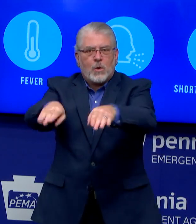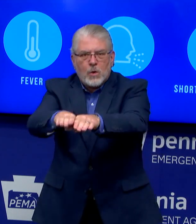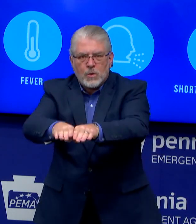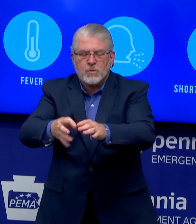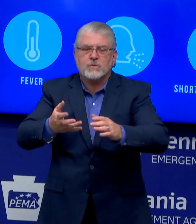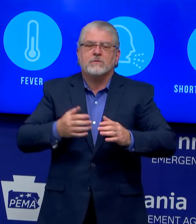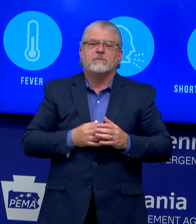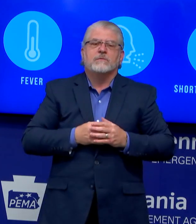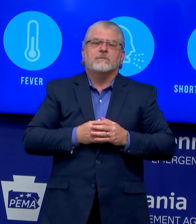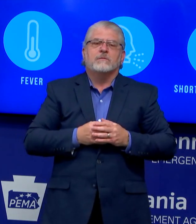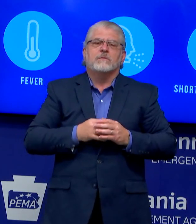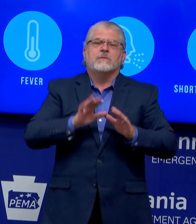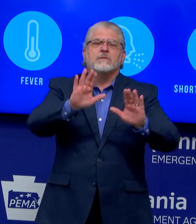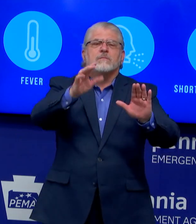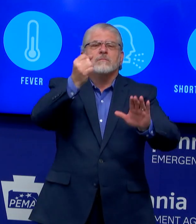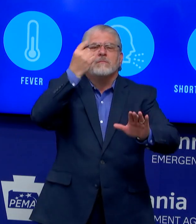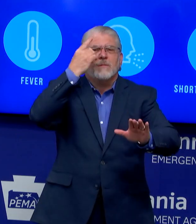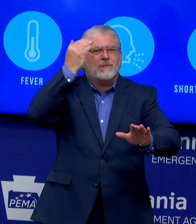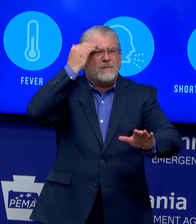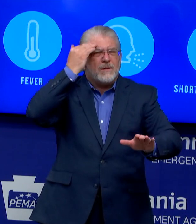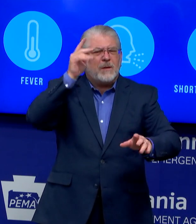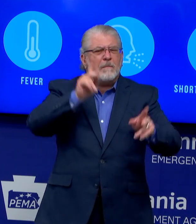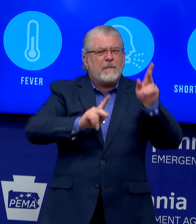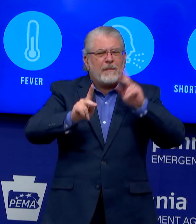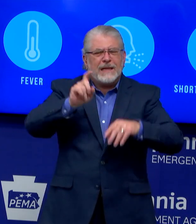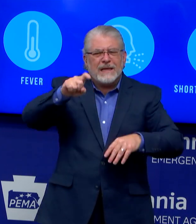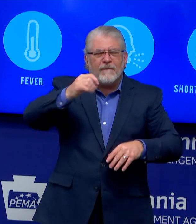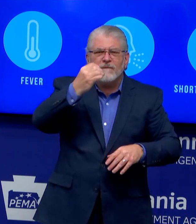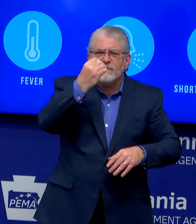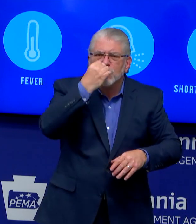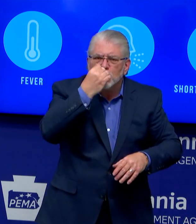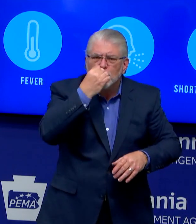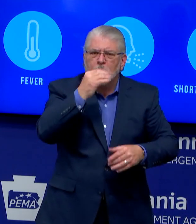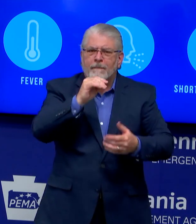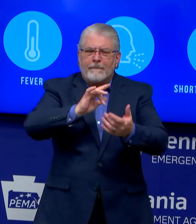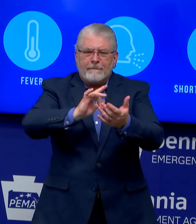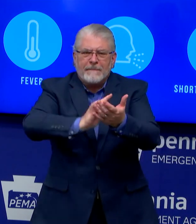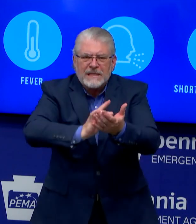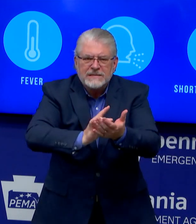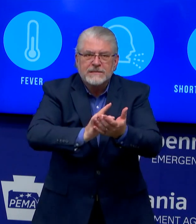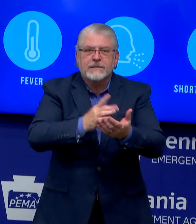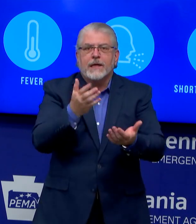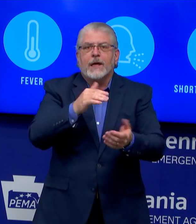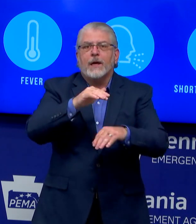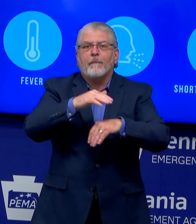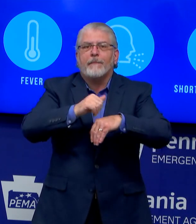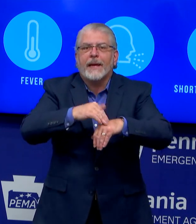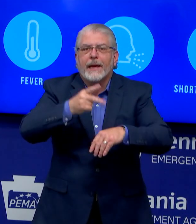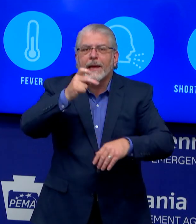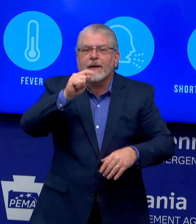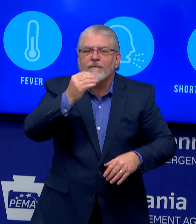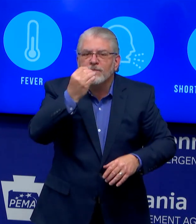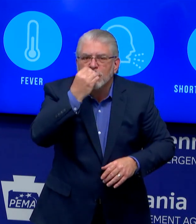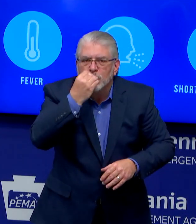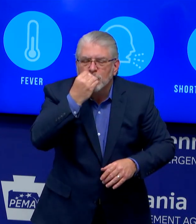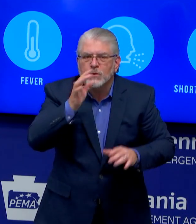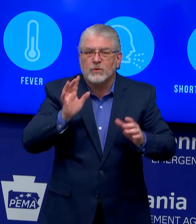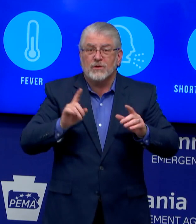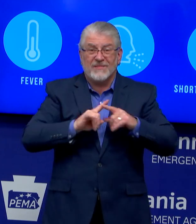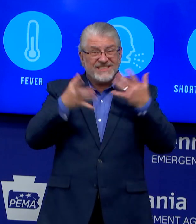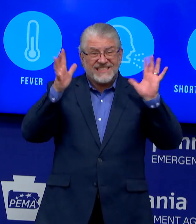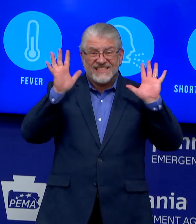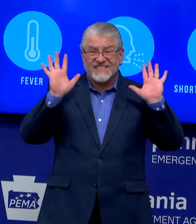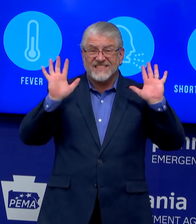They need to get medicine. They might need to get food for their pet. But except for life-sustaining activities, especially